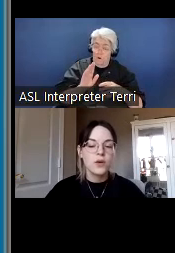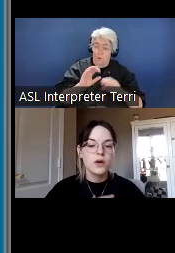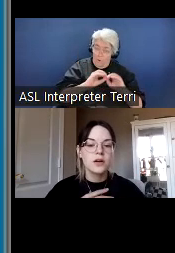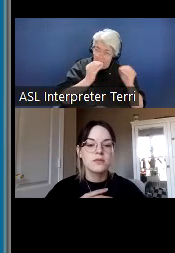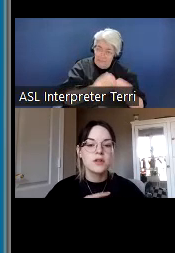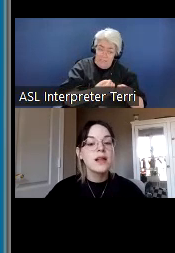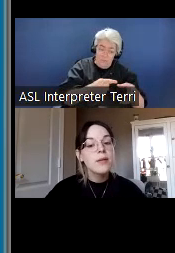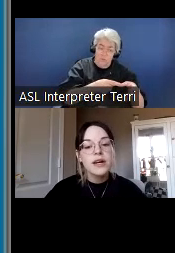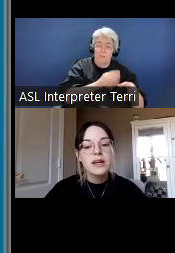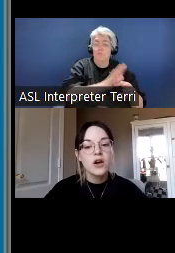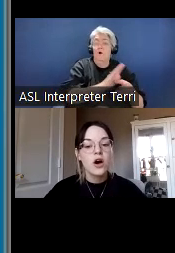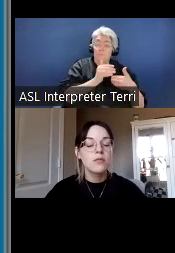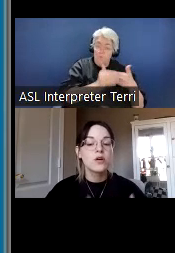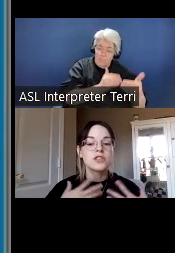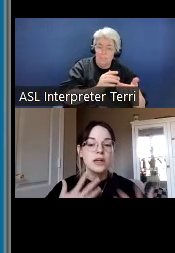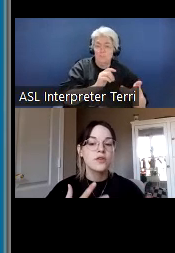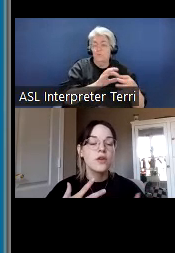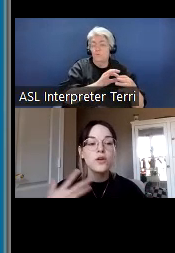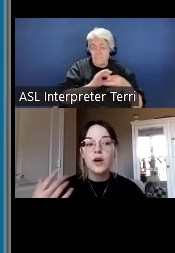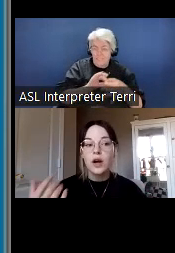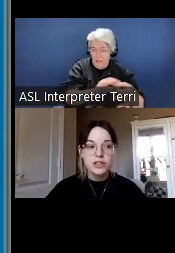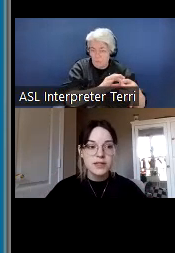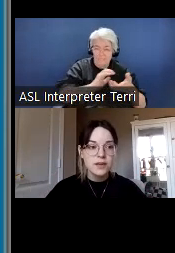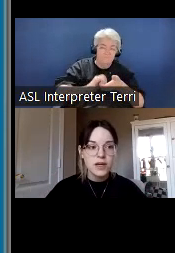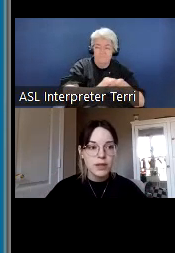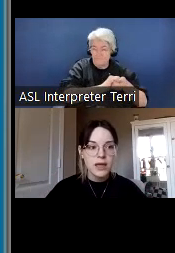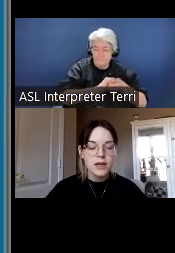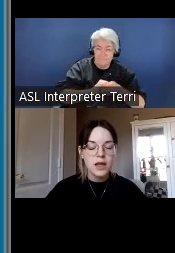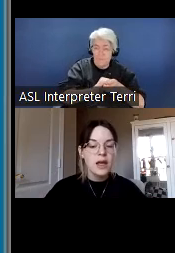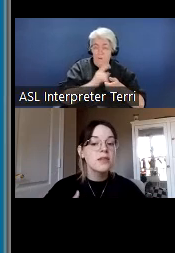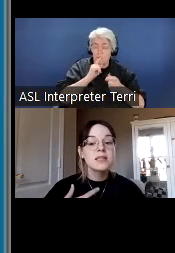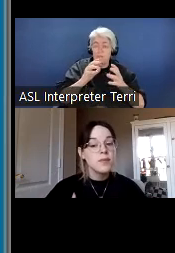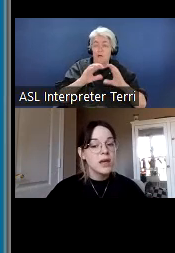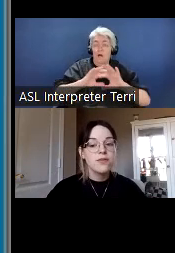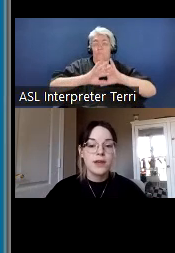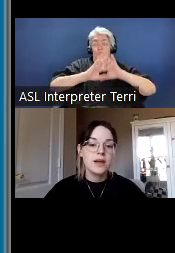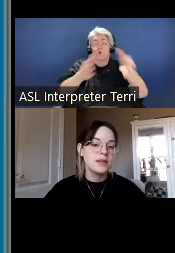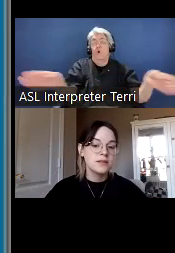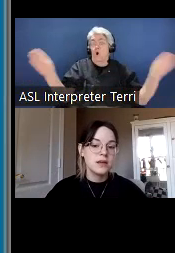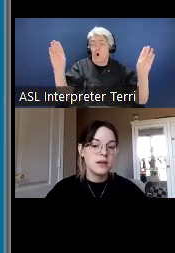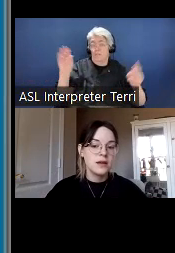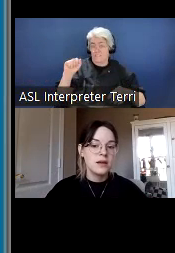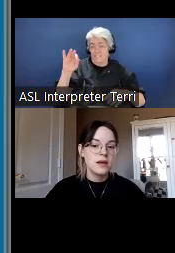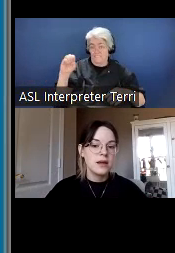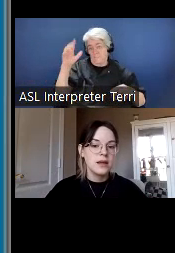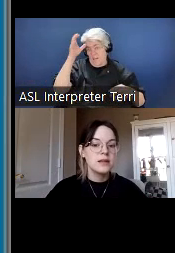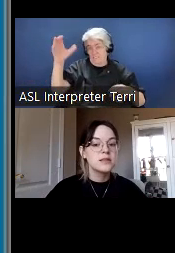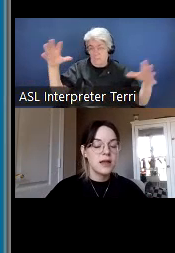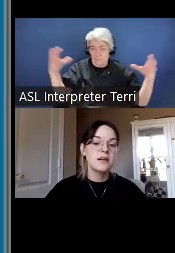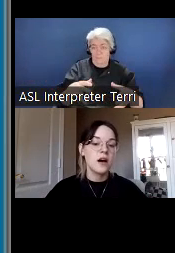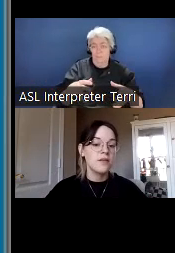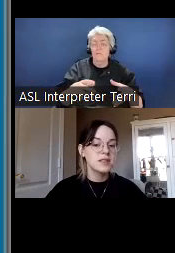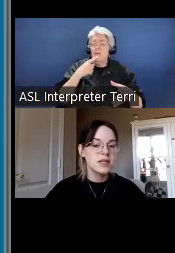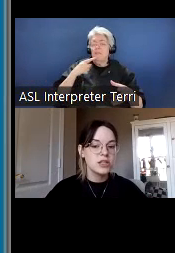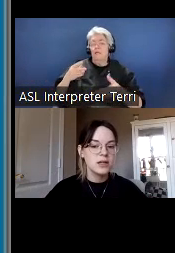where you're collaborating on a more general overarching safety plan, this may fit nicely